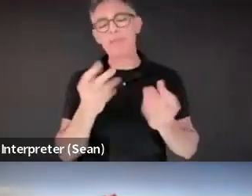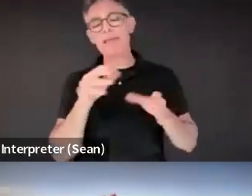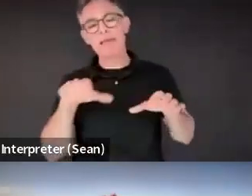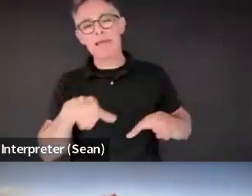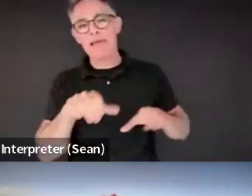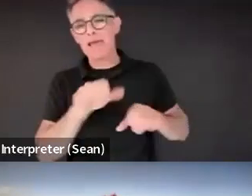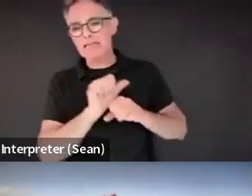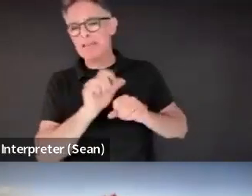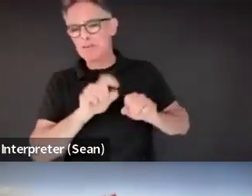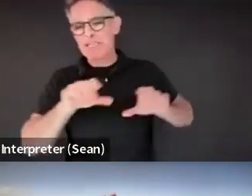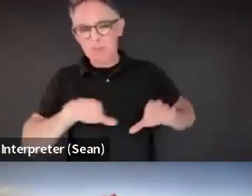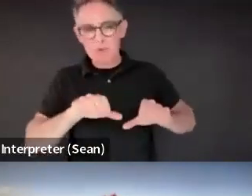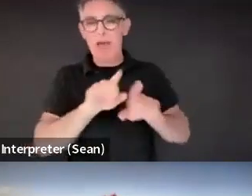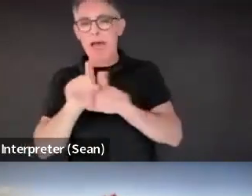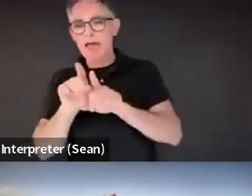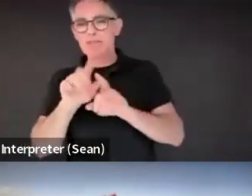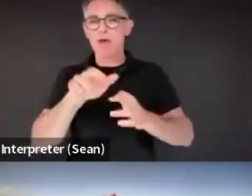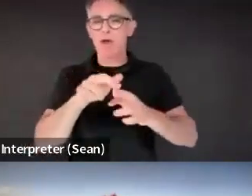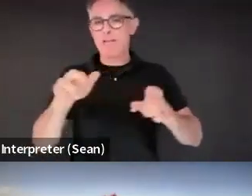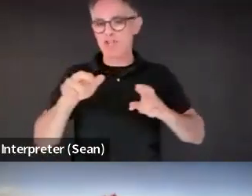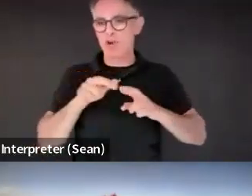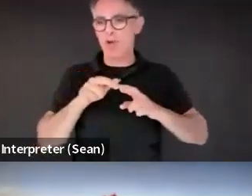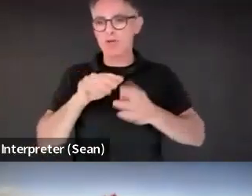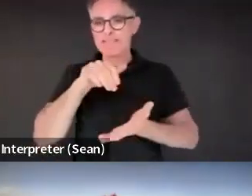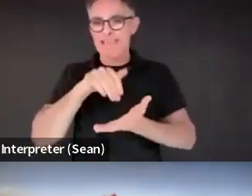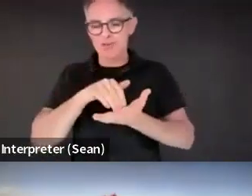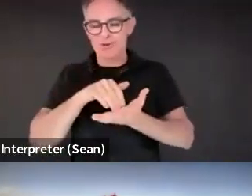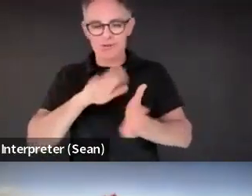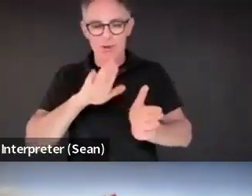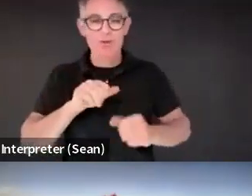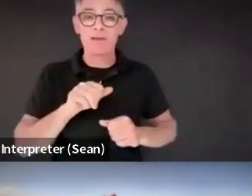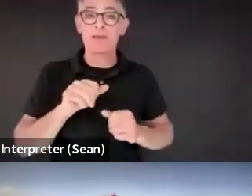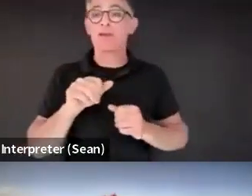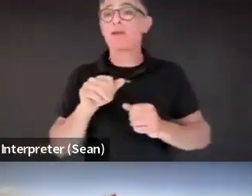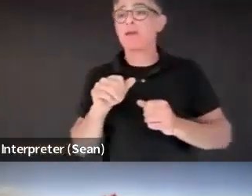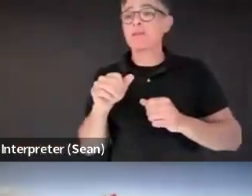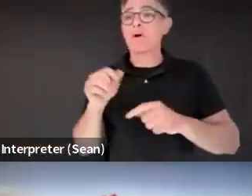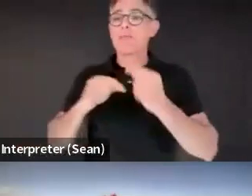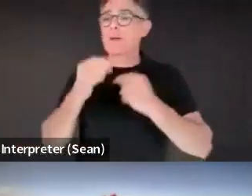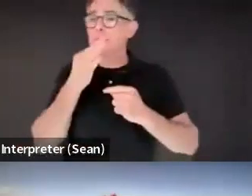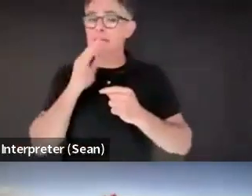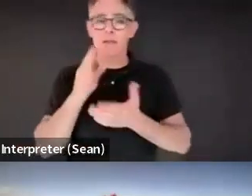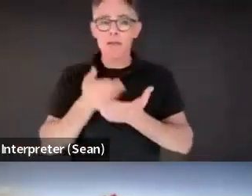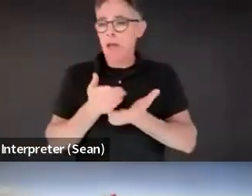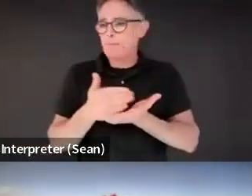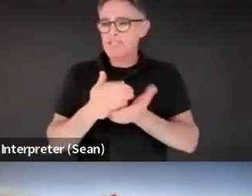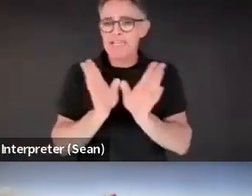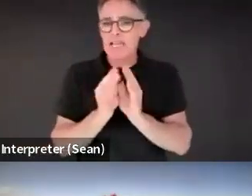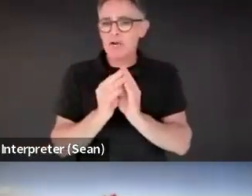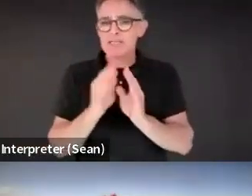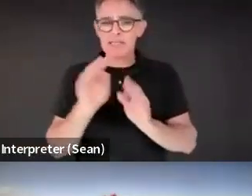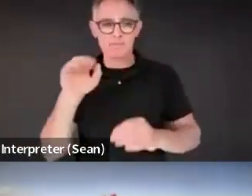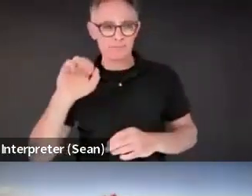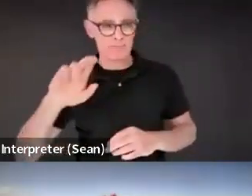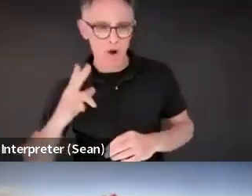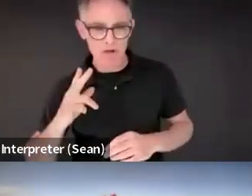regional center. So again, any questions about that? The upcoming budget hearings in March, the Senate